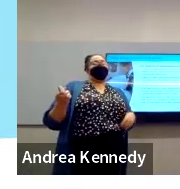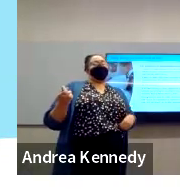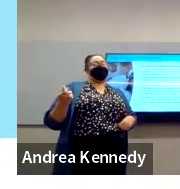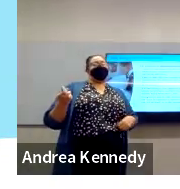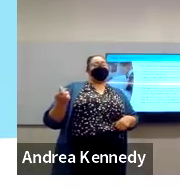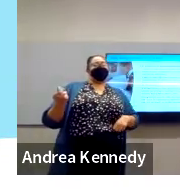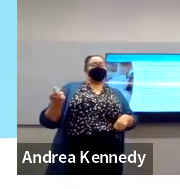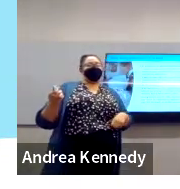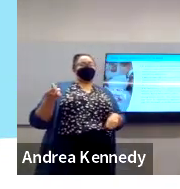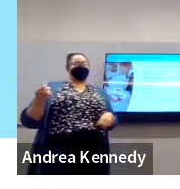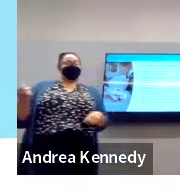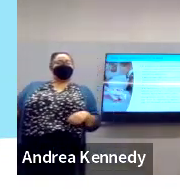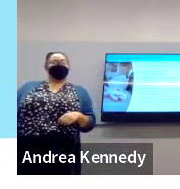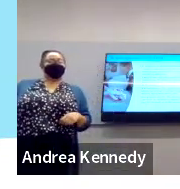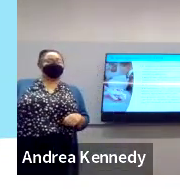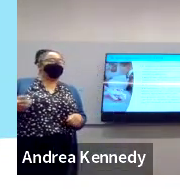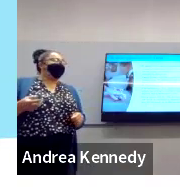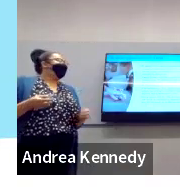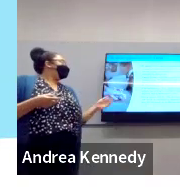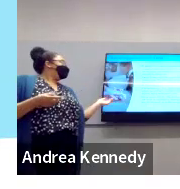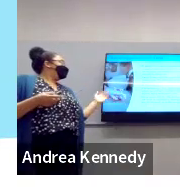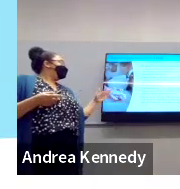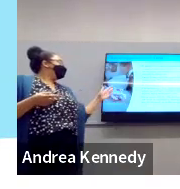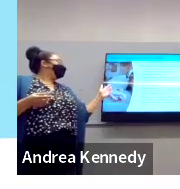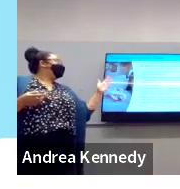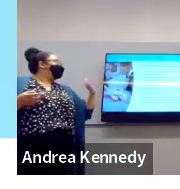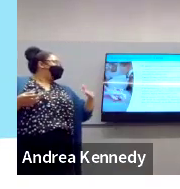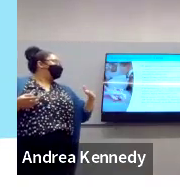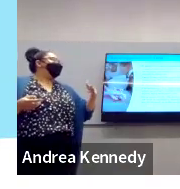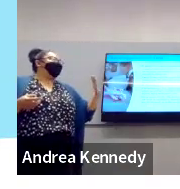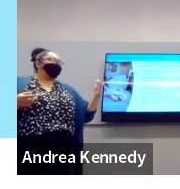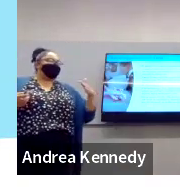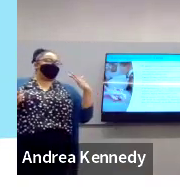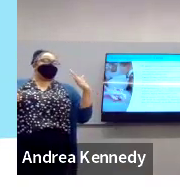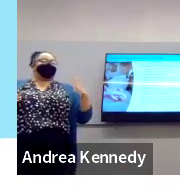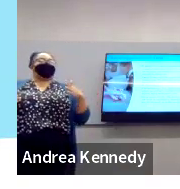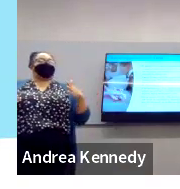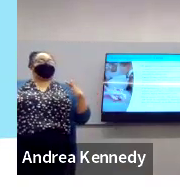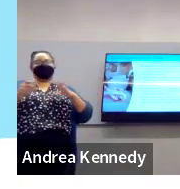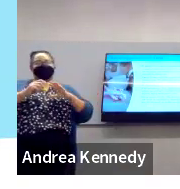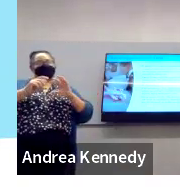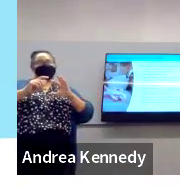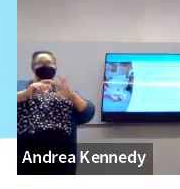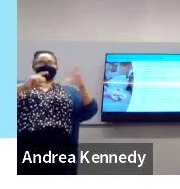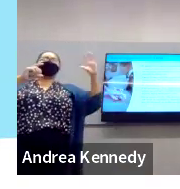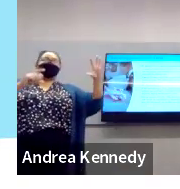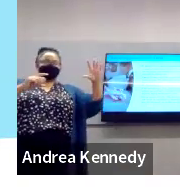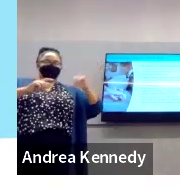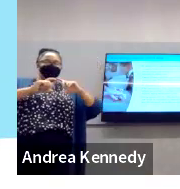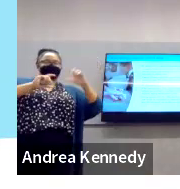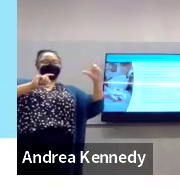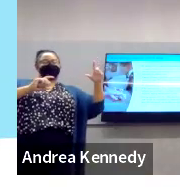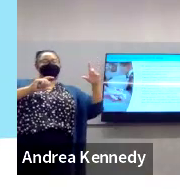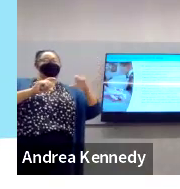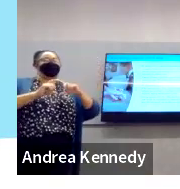tenancy before March 1st, 2024. And then moving forward after the rent